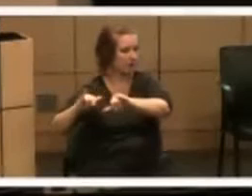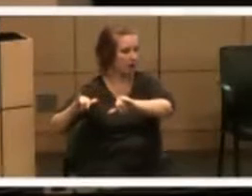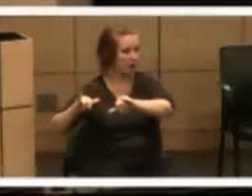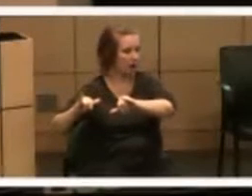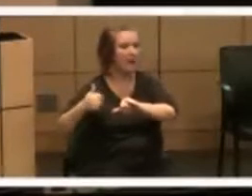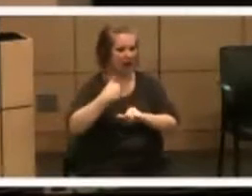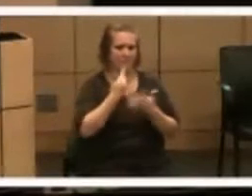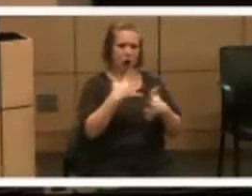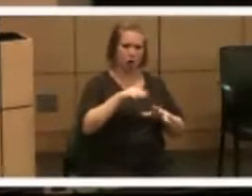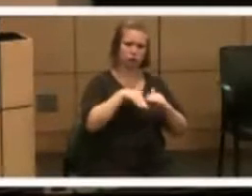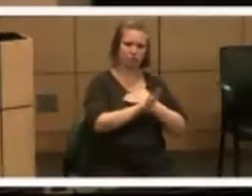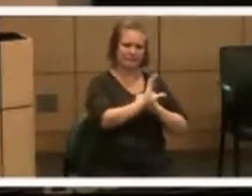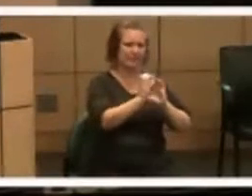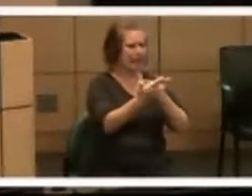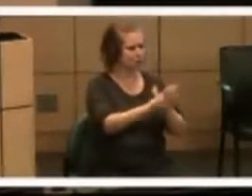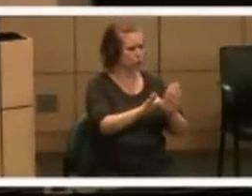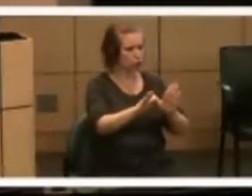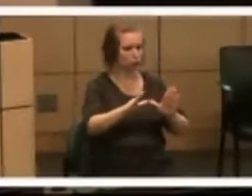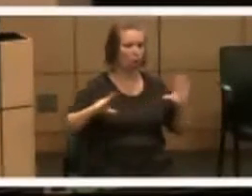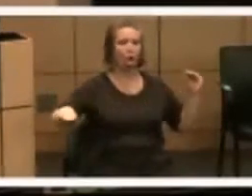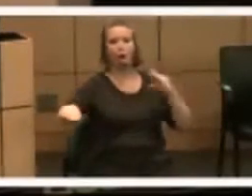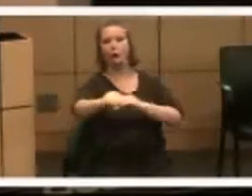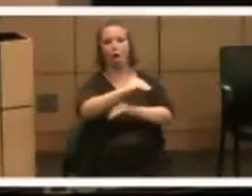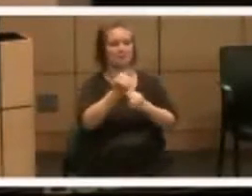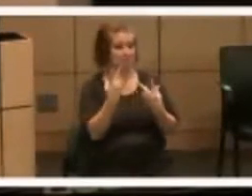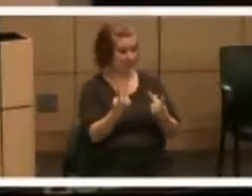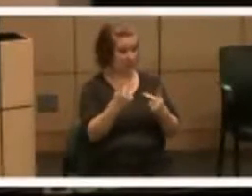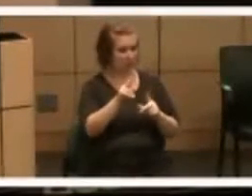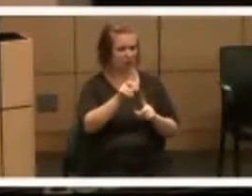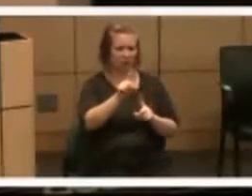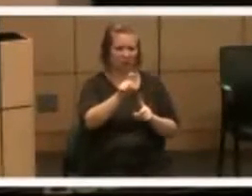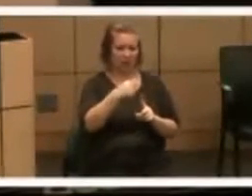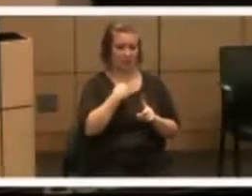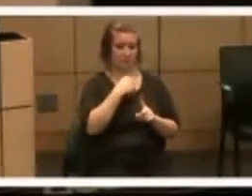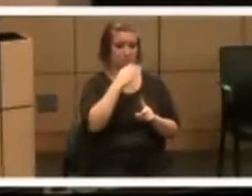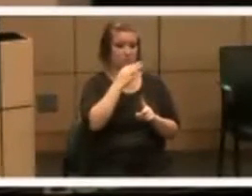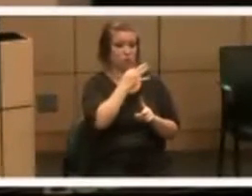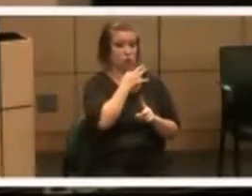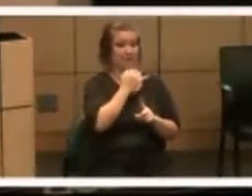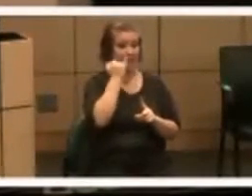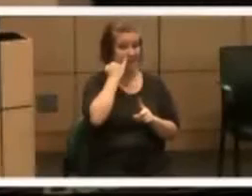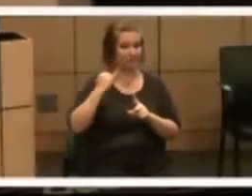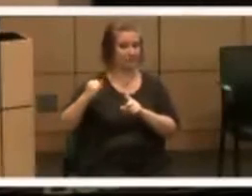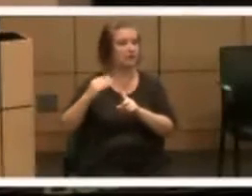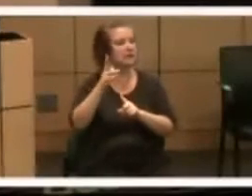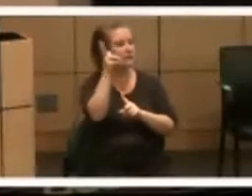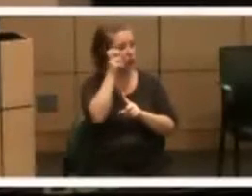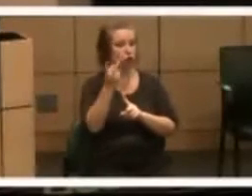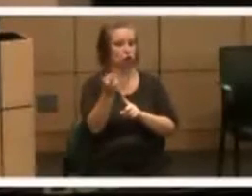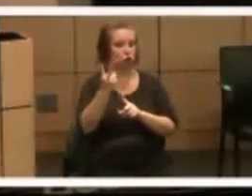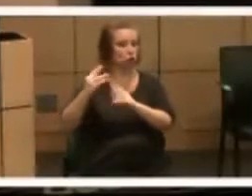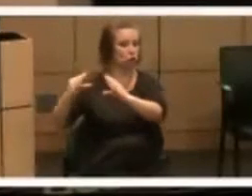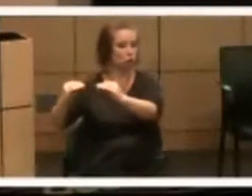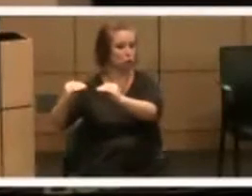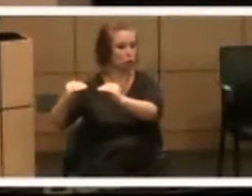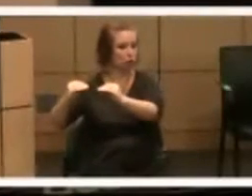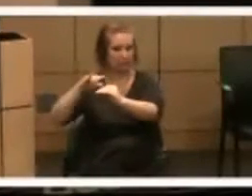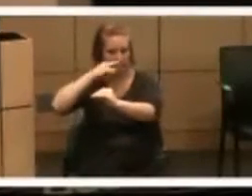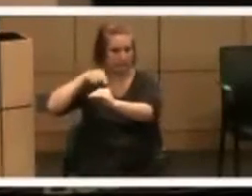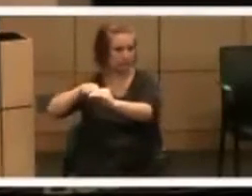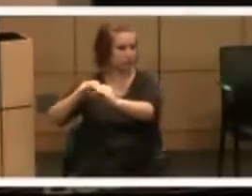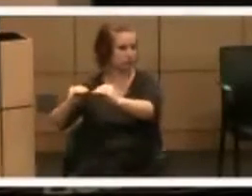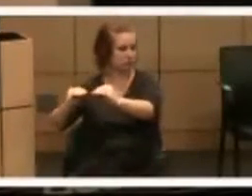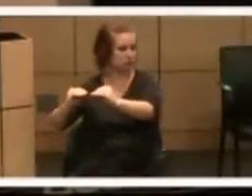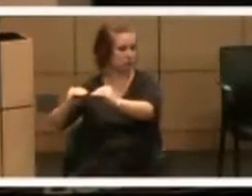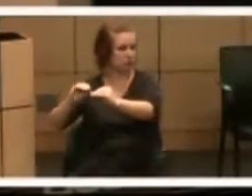talking, does it change as the two-talker noise changes? So he hears 2 kids talking over here, and then 2 kids over